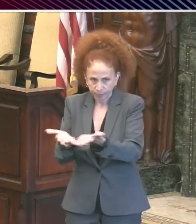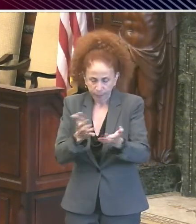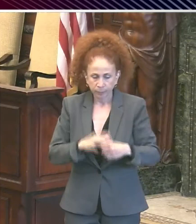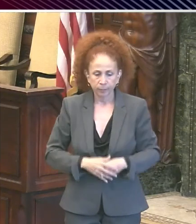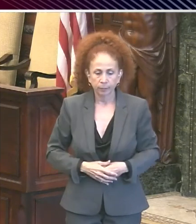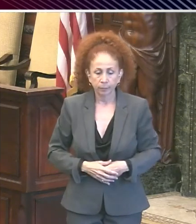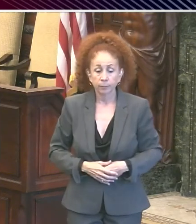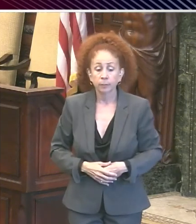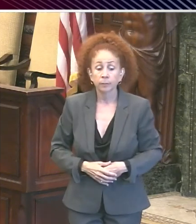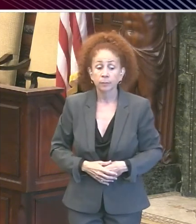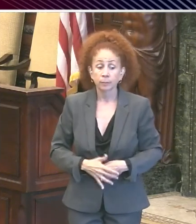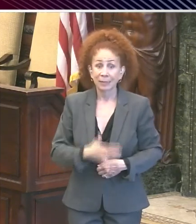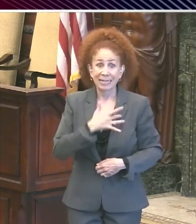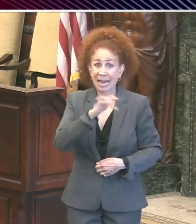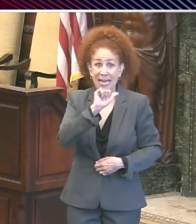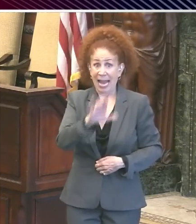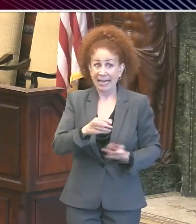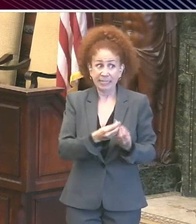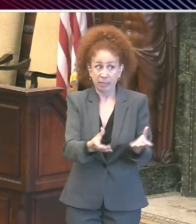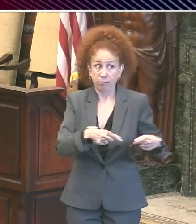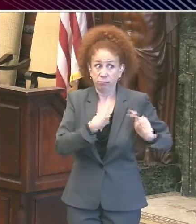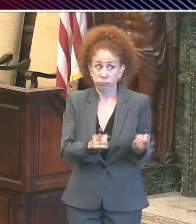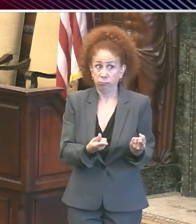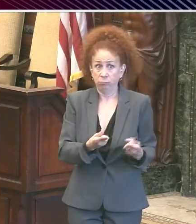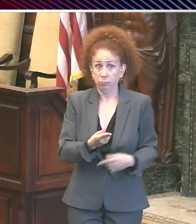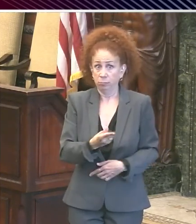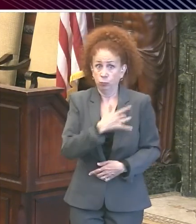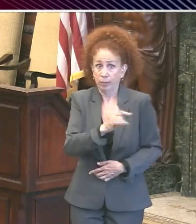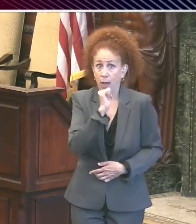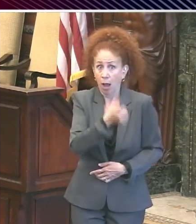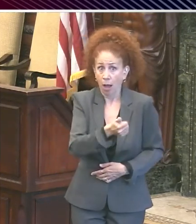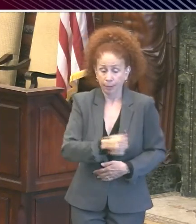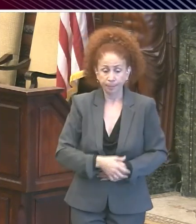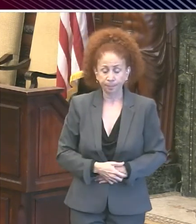not historically distributed air conditioning units.